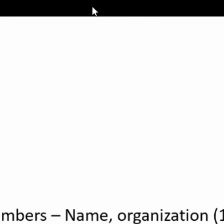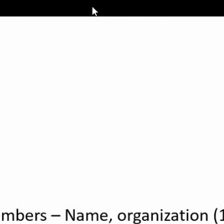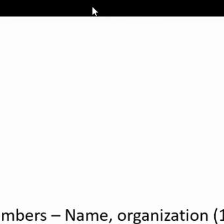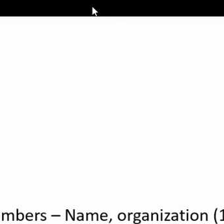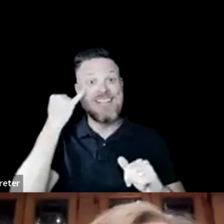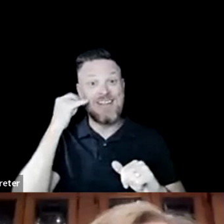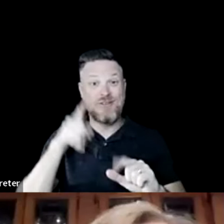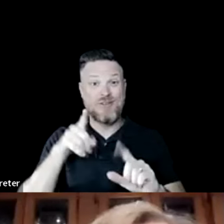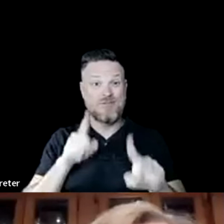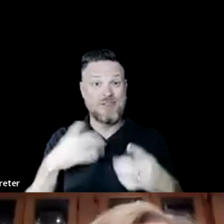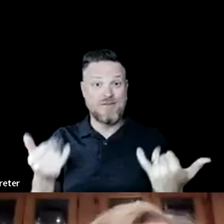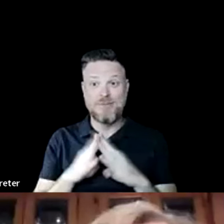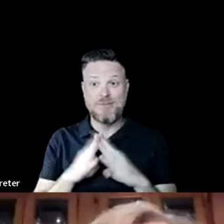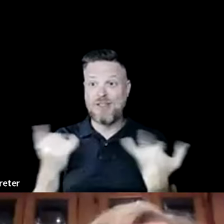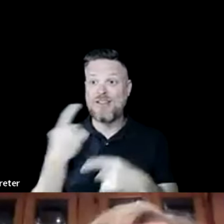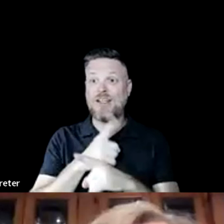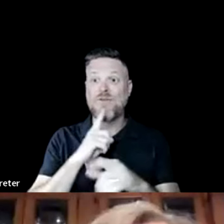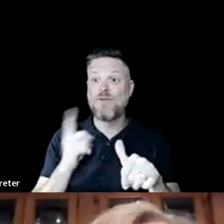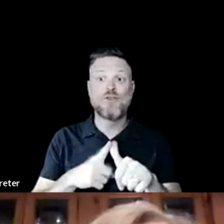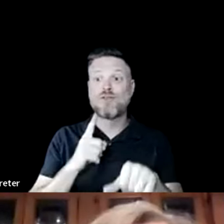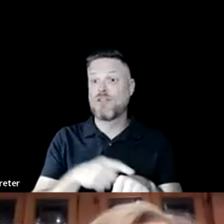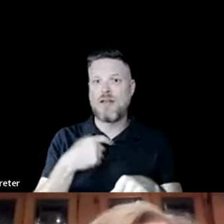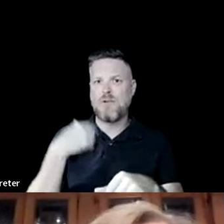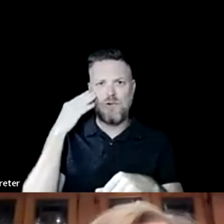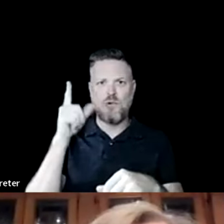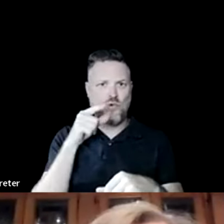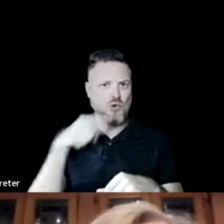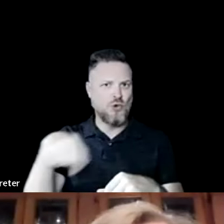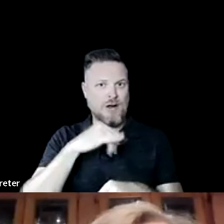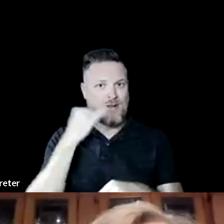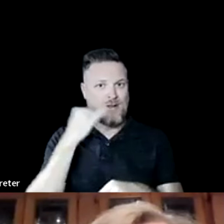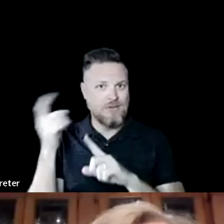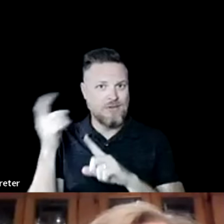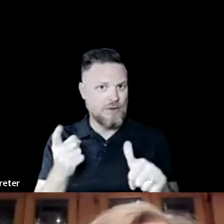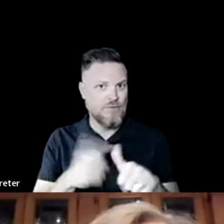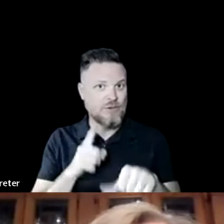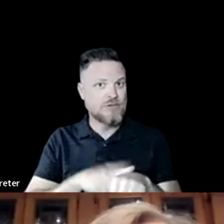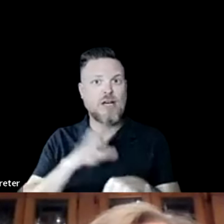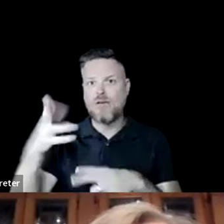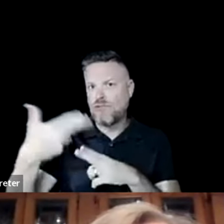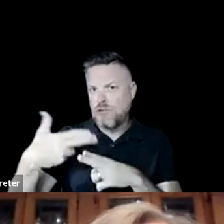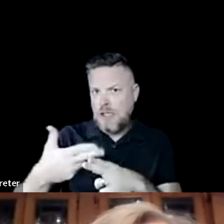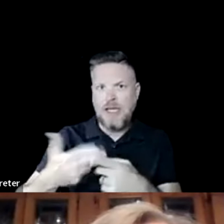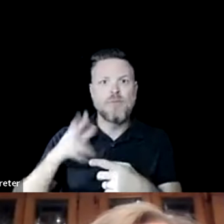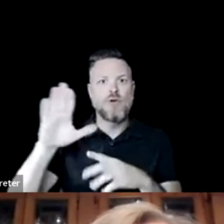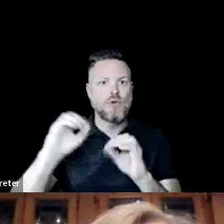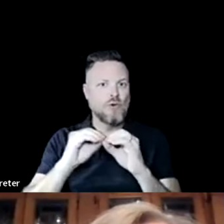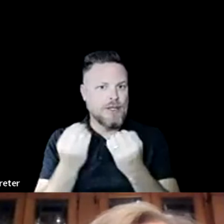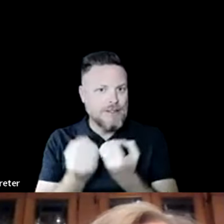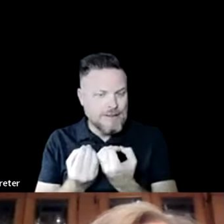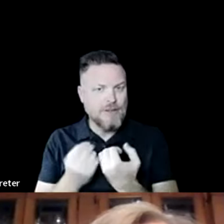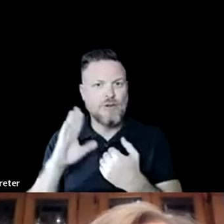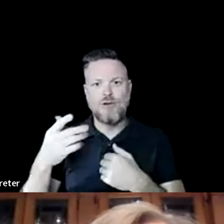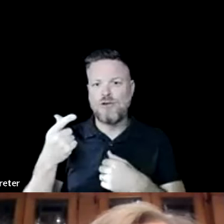this meeting for the first time today, we'd love to hear from you. So your name, your organization, and your GLOW, which is